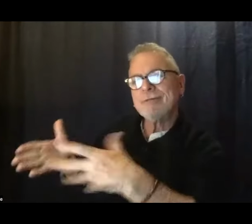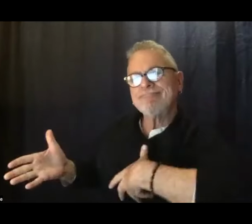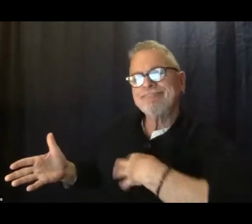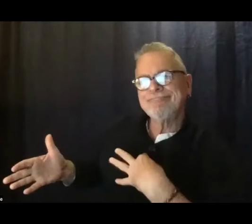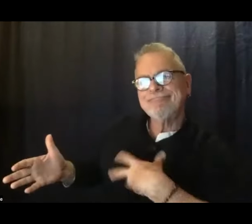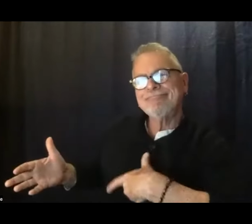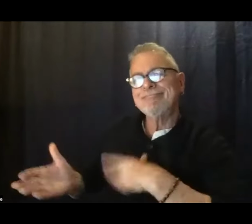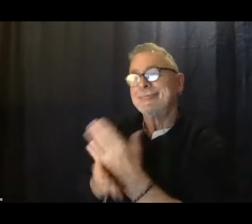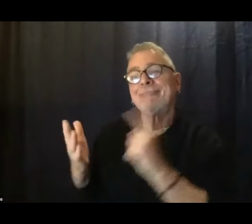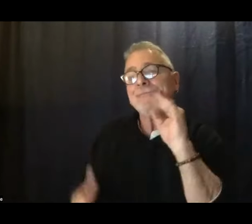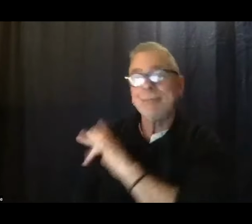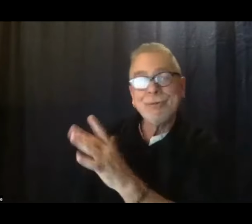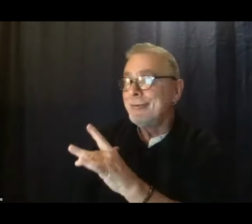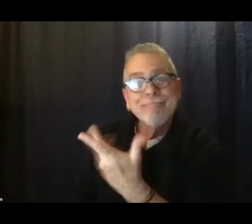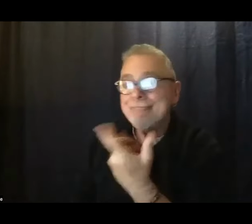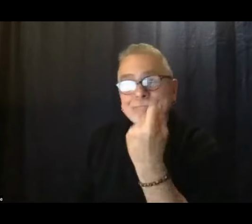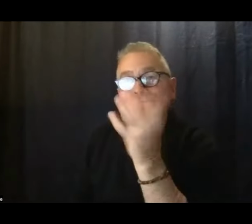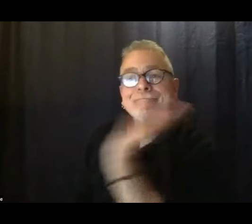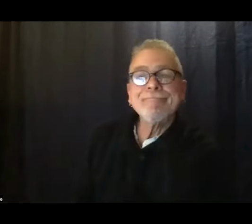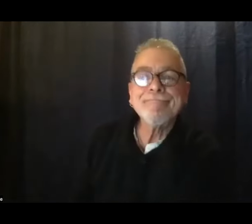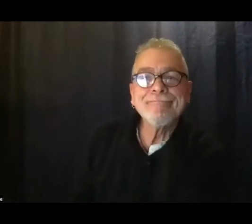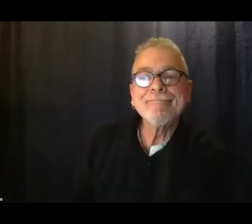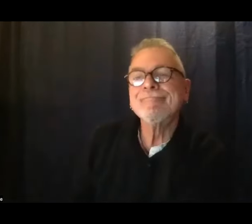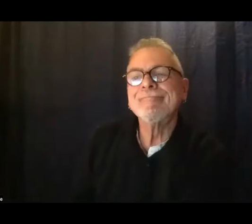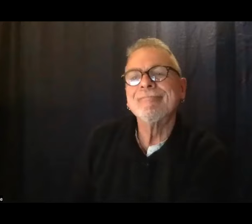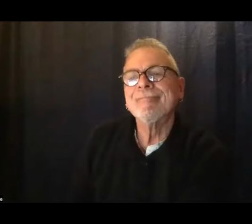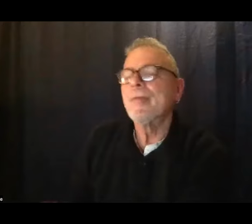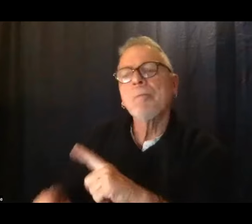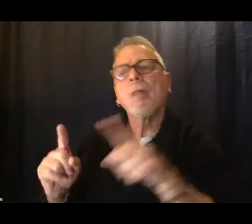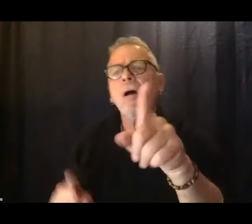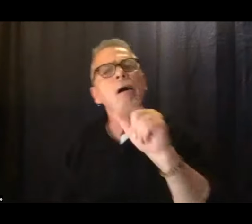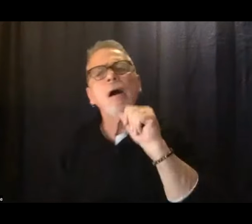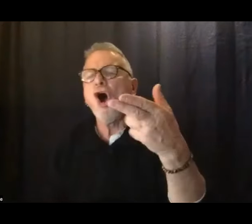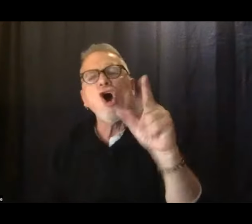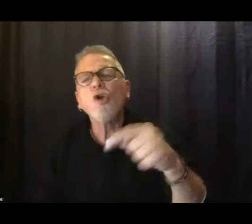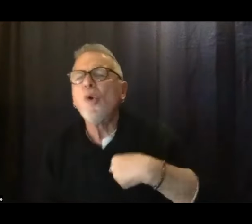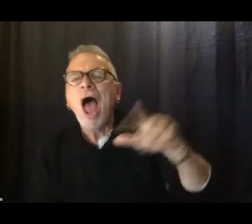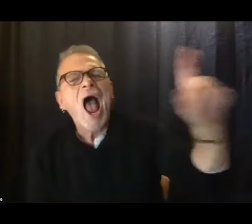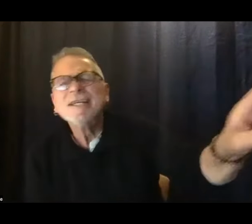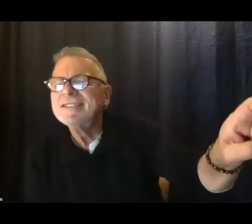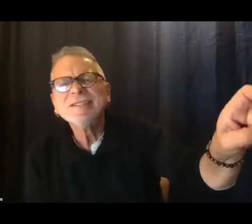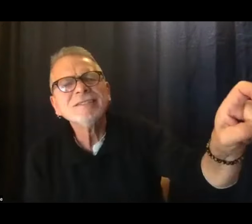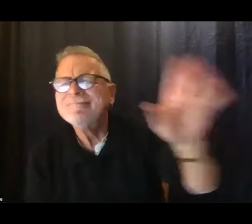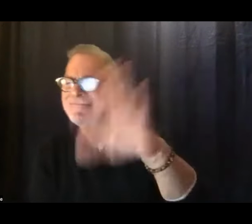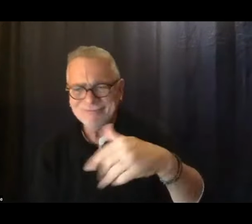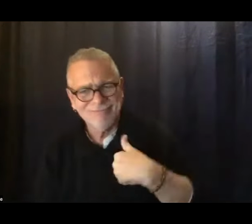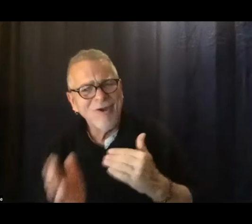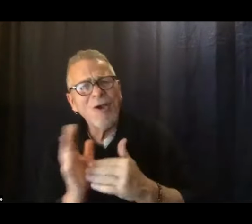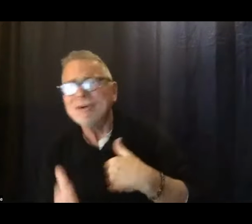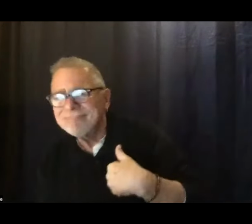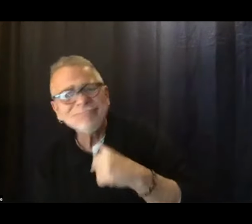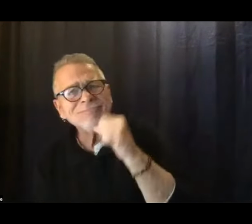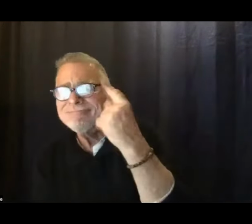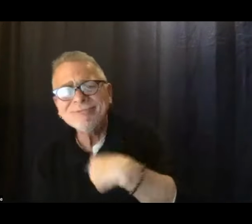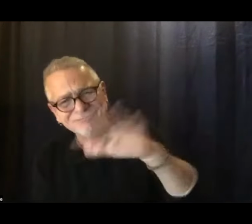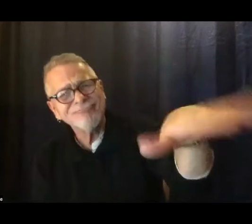deaf individual doesn't know how to code switch or shift between those different categories. It never hurts